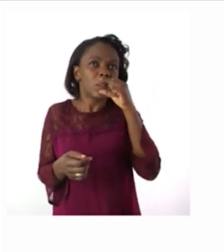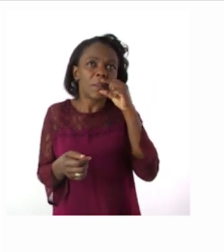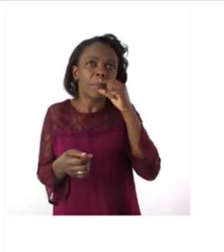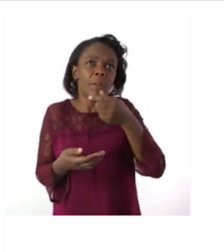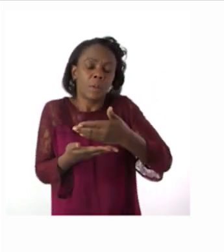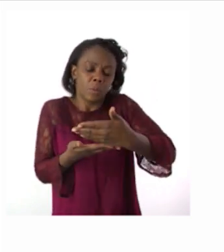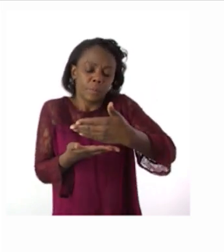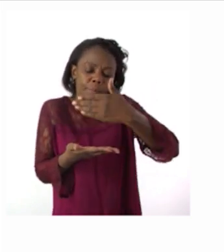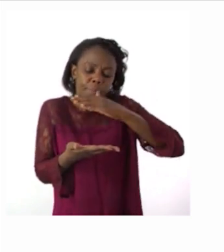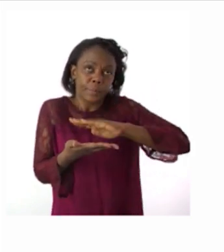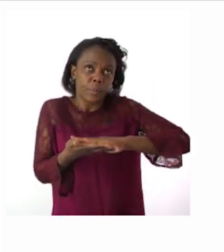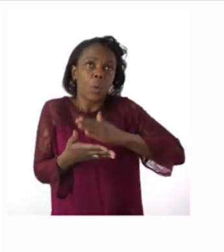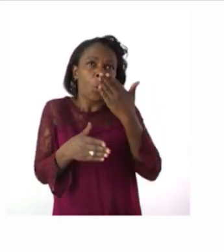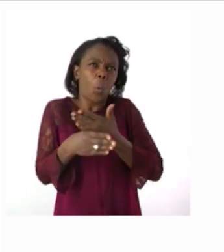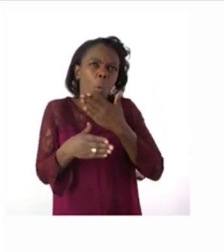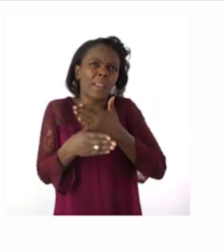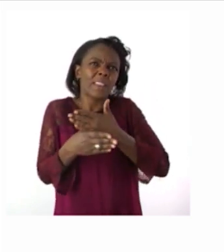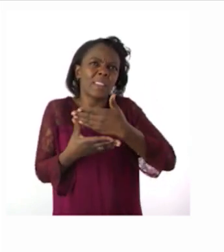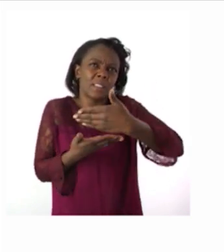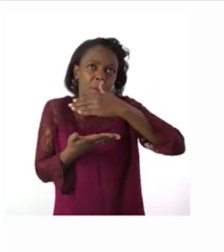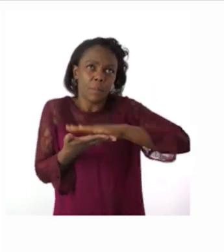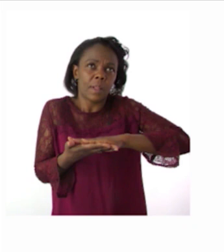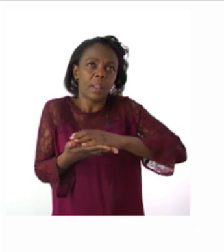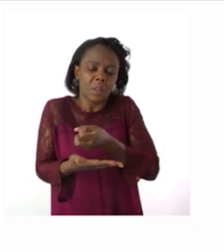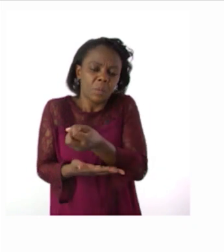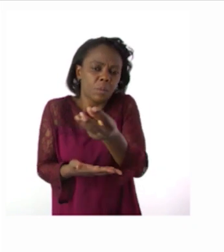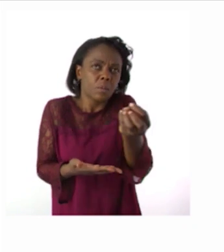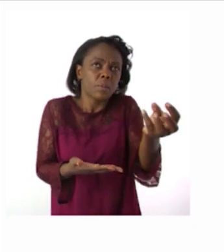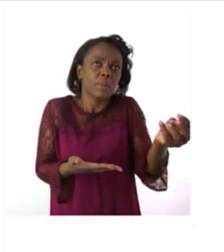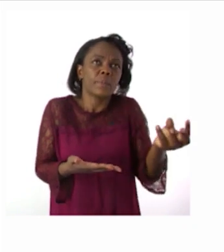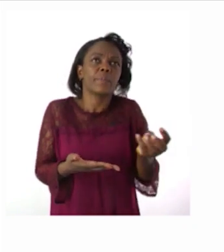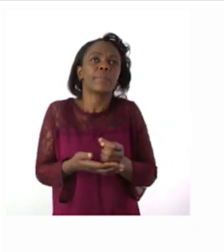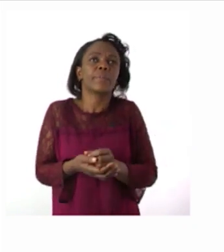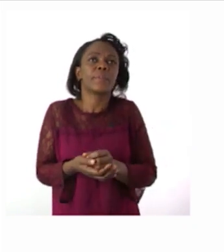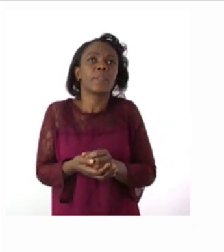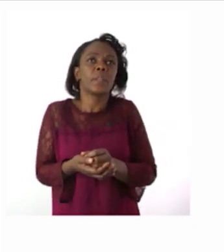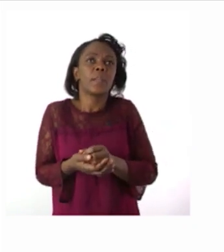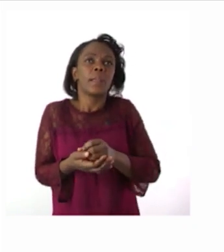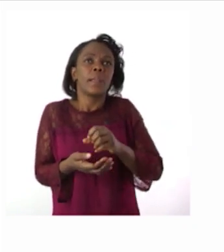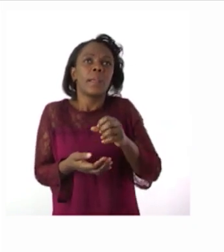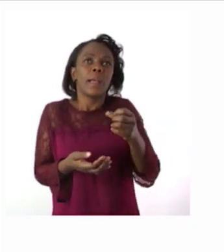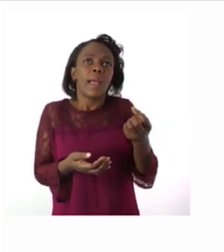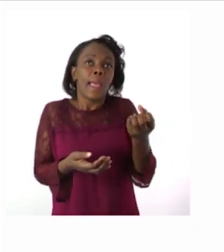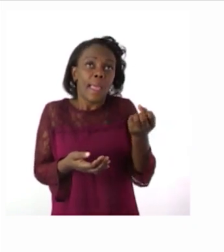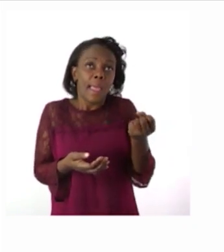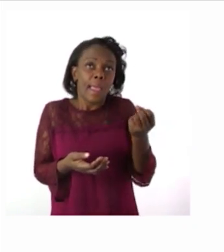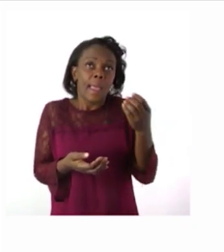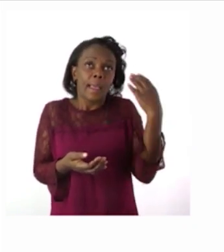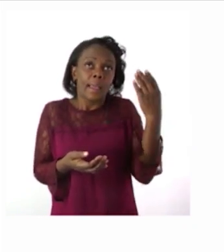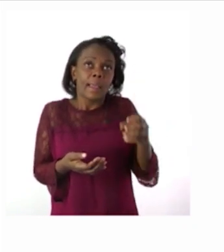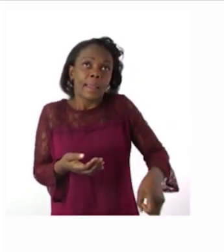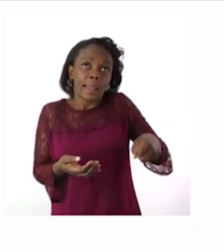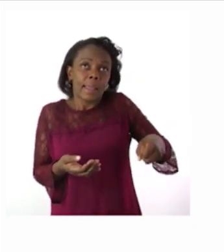carrier. John is a male carrier. John carries a blue bag. John carries a